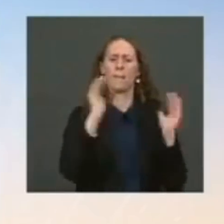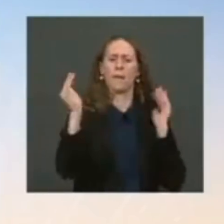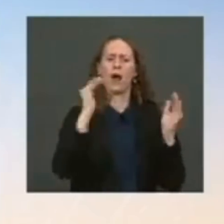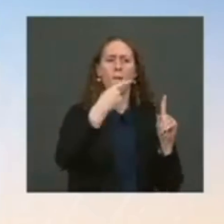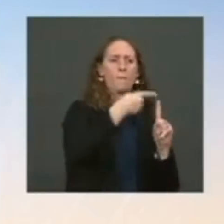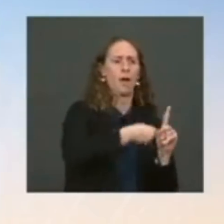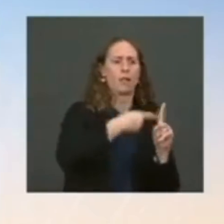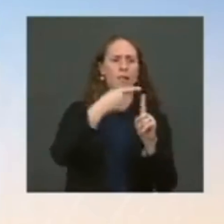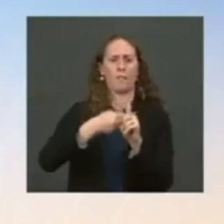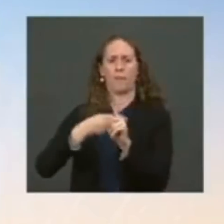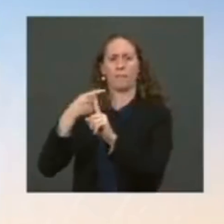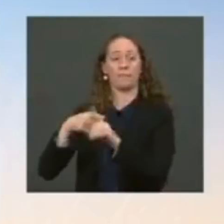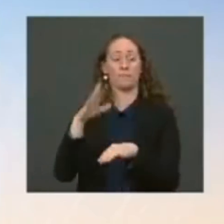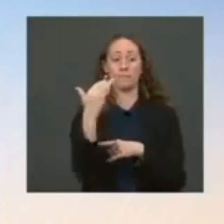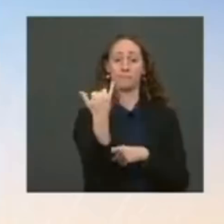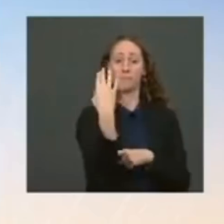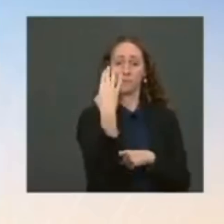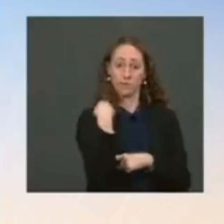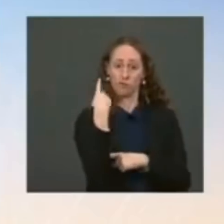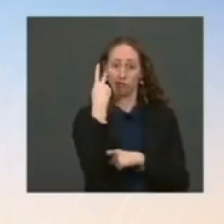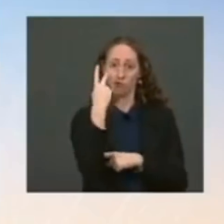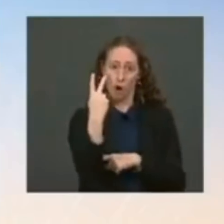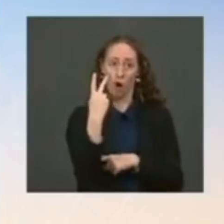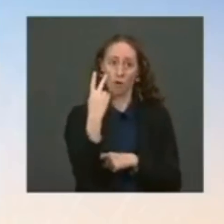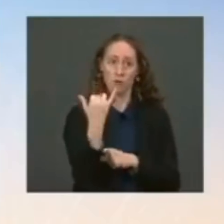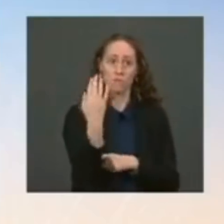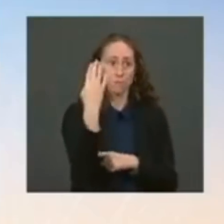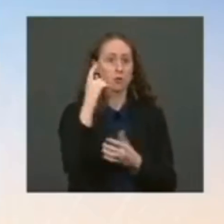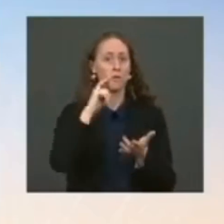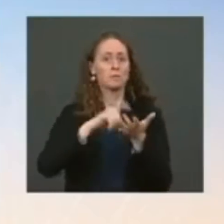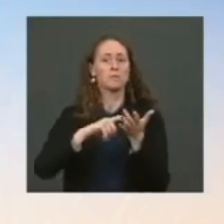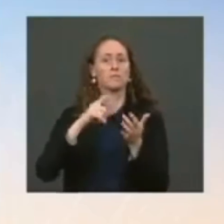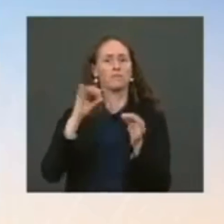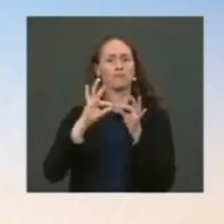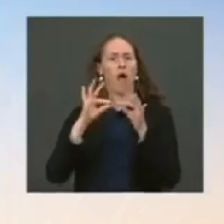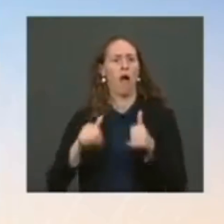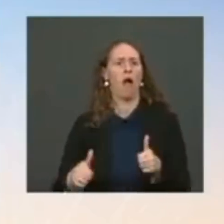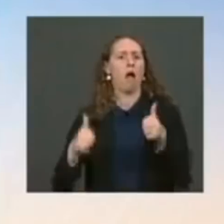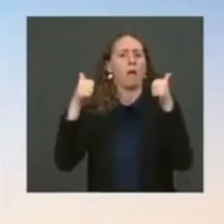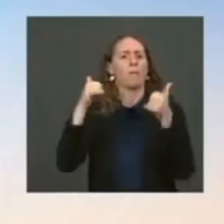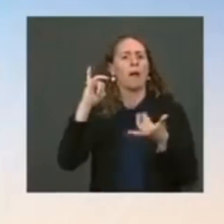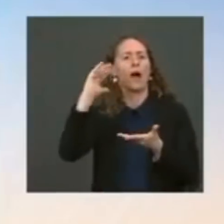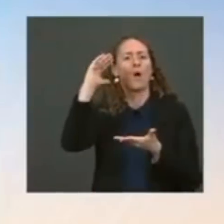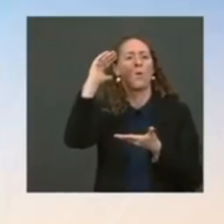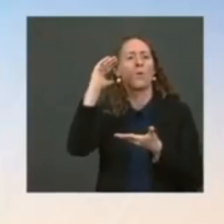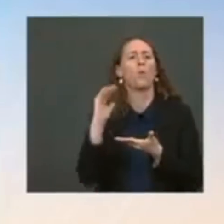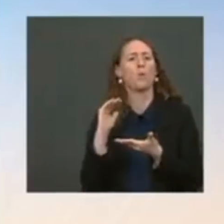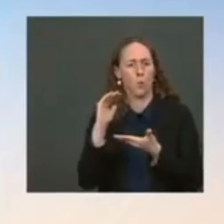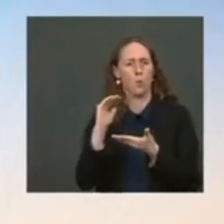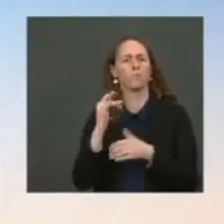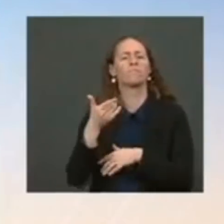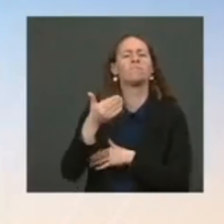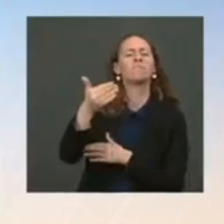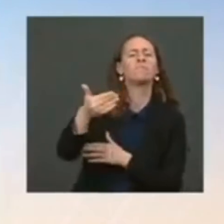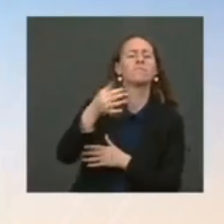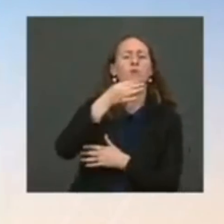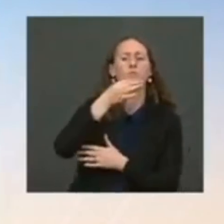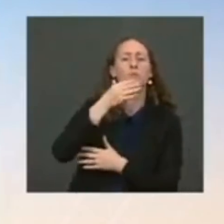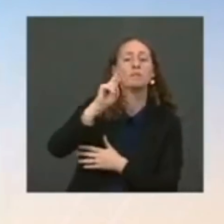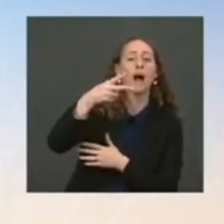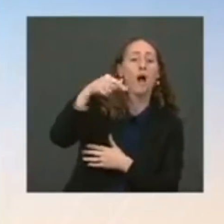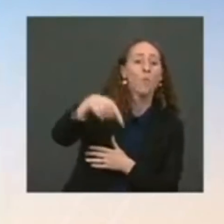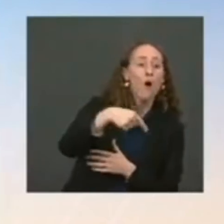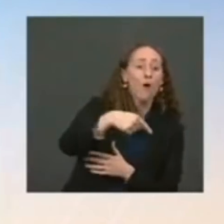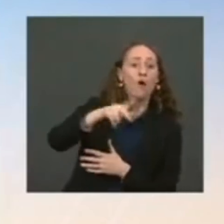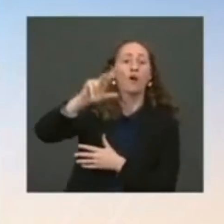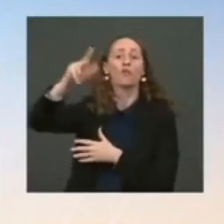this morning. So between the second quarter and third quarter of this year, monthly inflation increases have actually decelerated by 50%. And just to